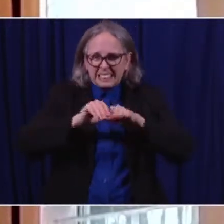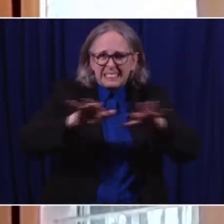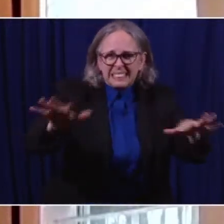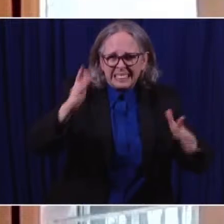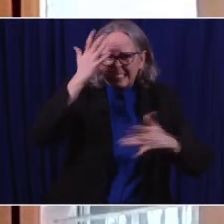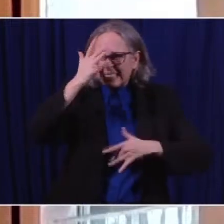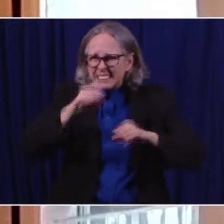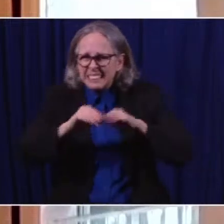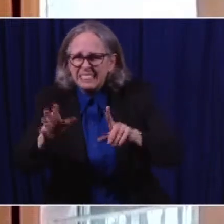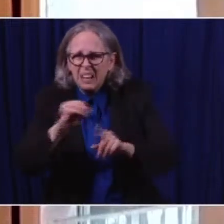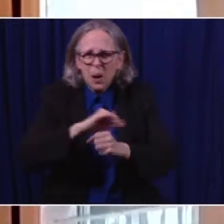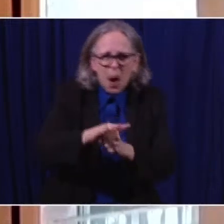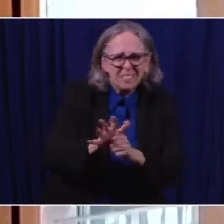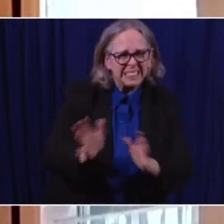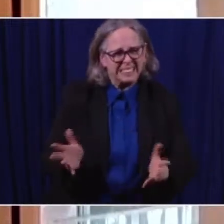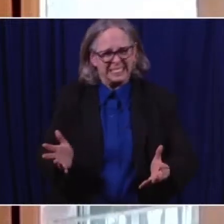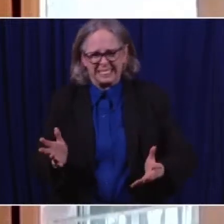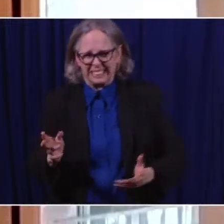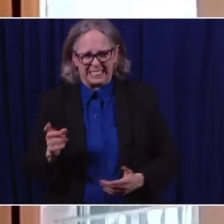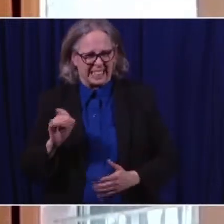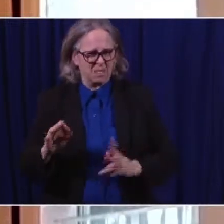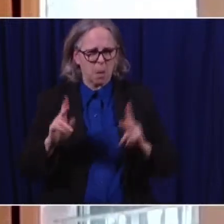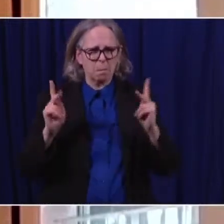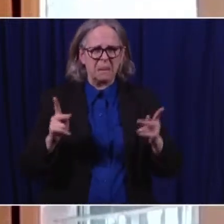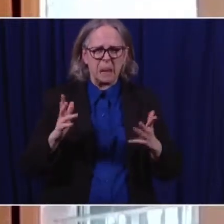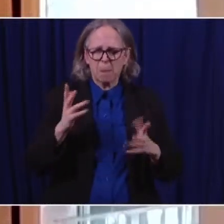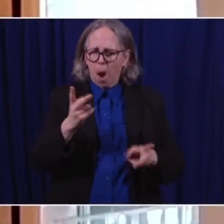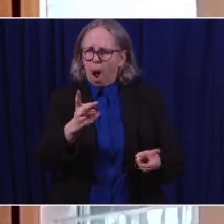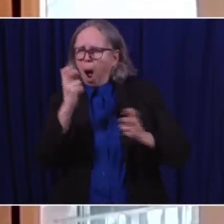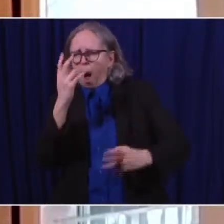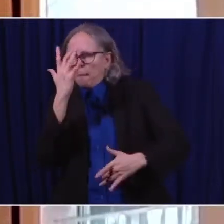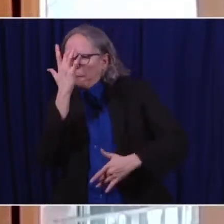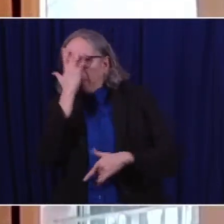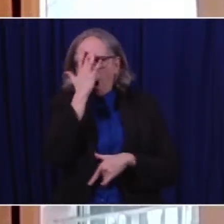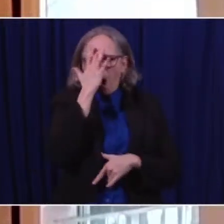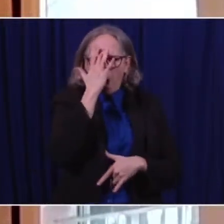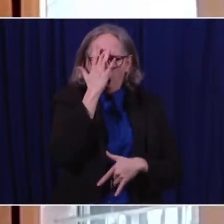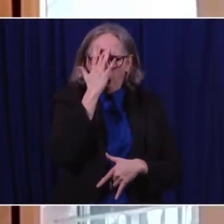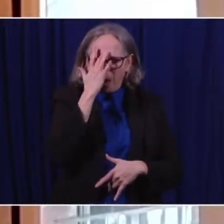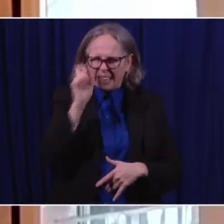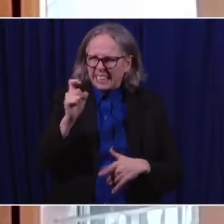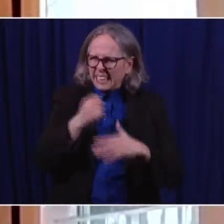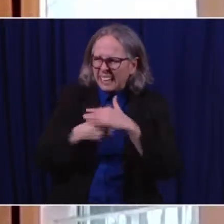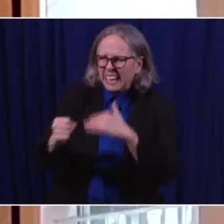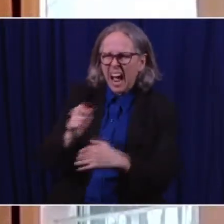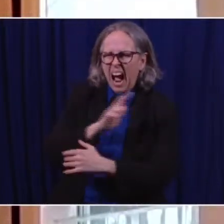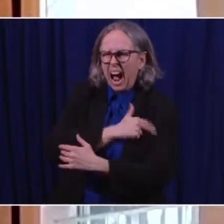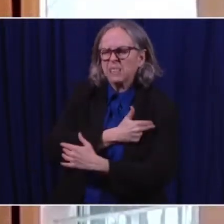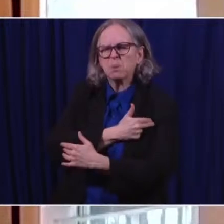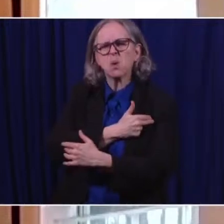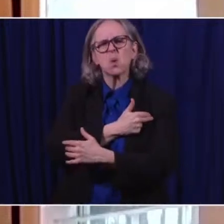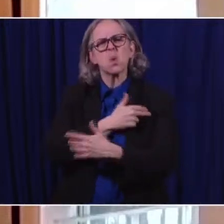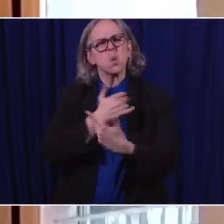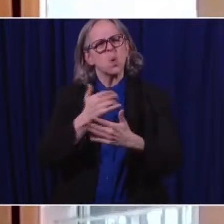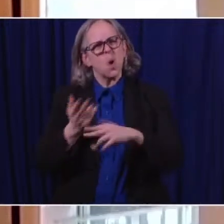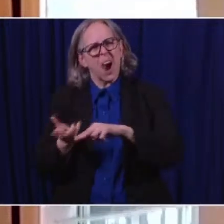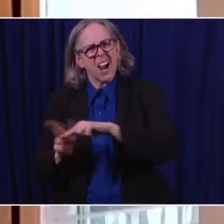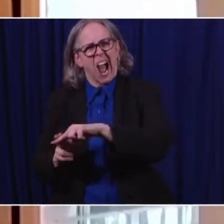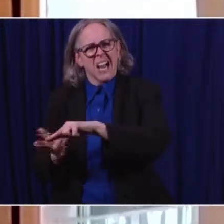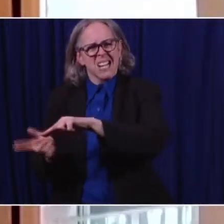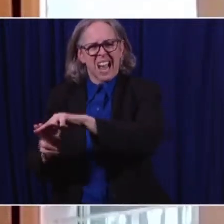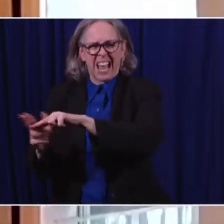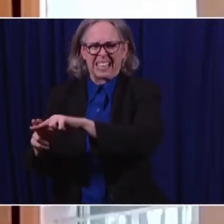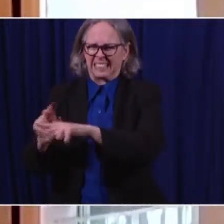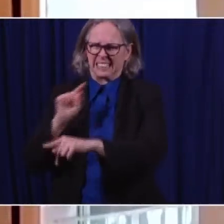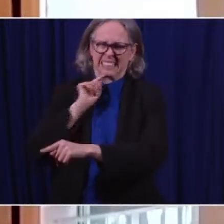When people are sick enough with COVID to be in the hospital in high numbers, we know we are facing a very serious